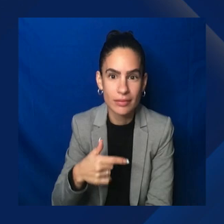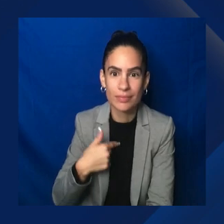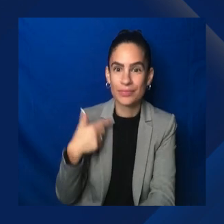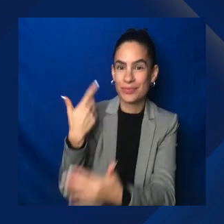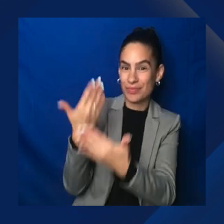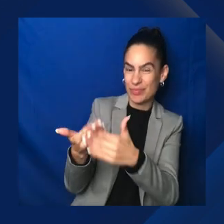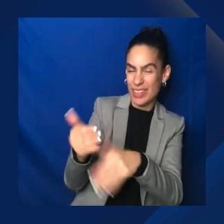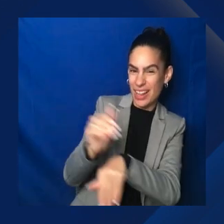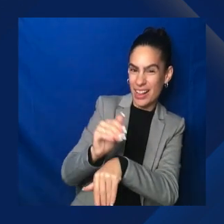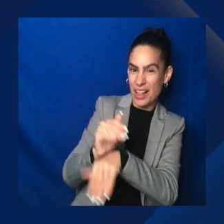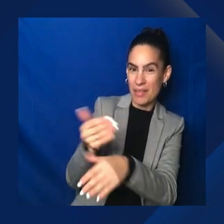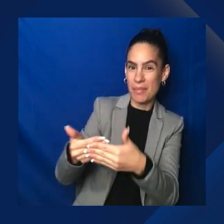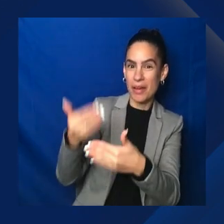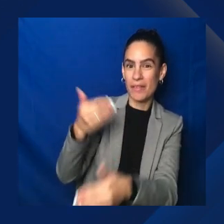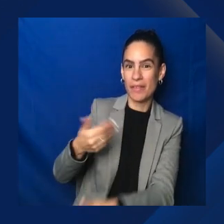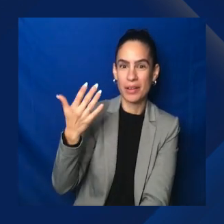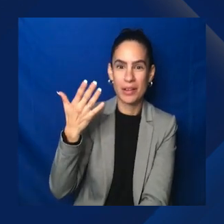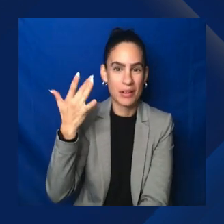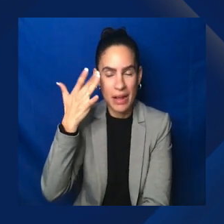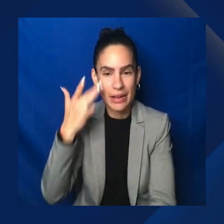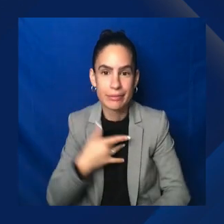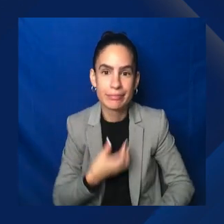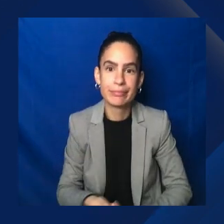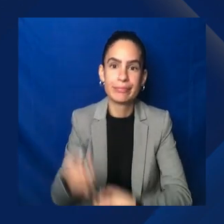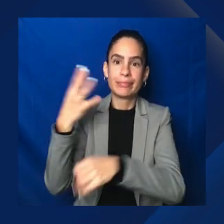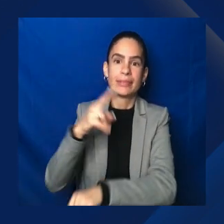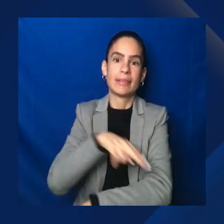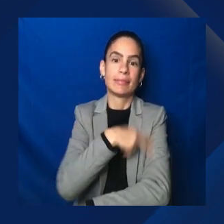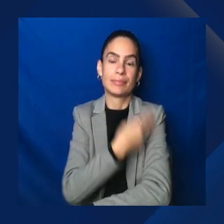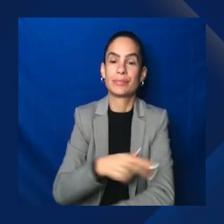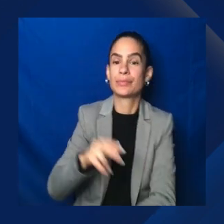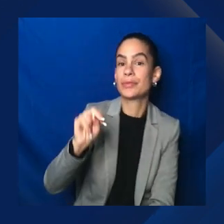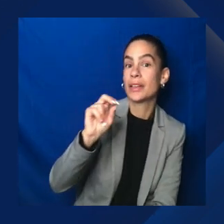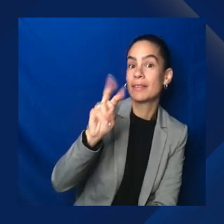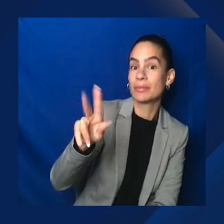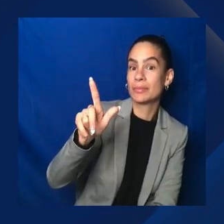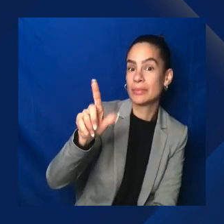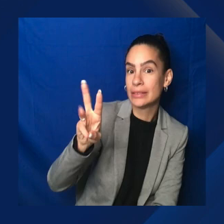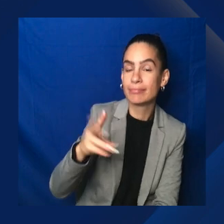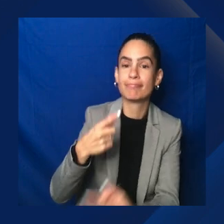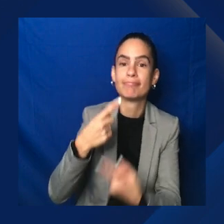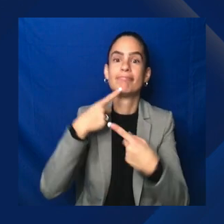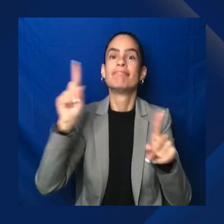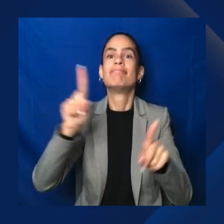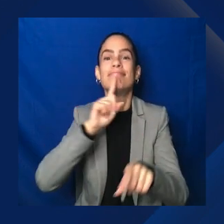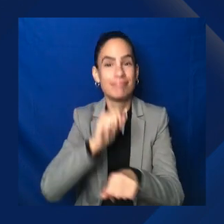the 26th and was able to vaginally deliver a healthy baby boy.